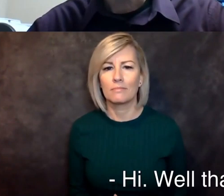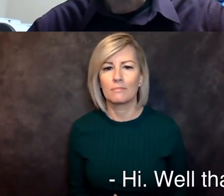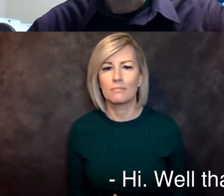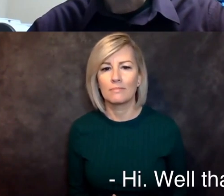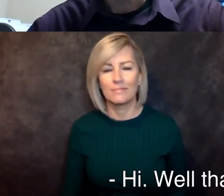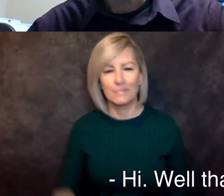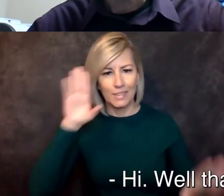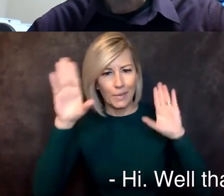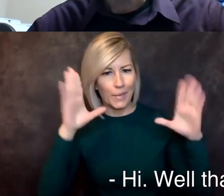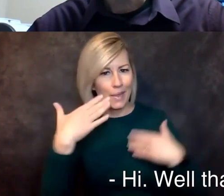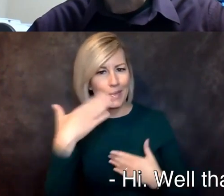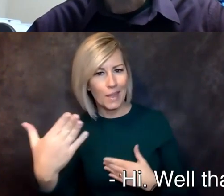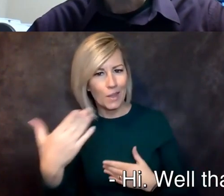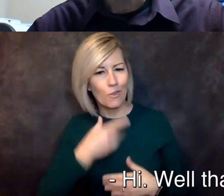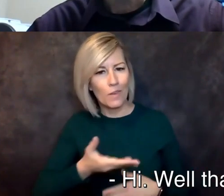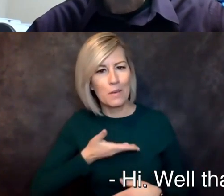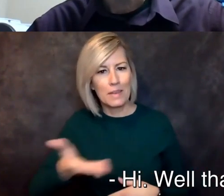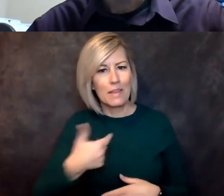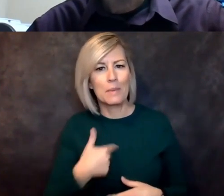Hi. Well, thank you for having me.